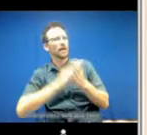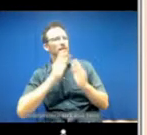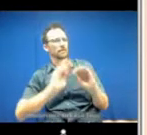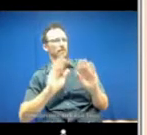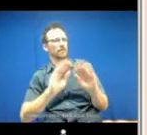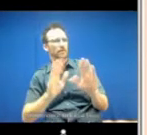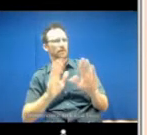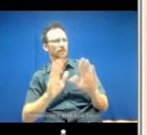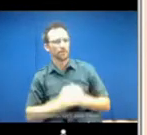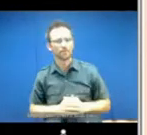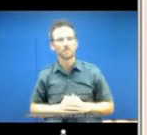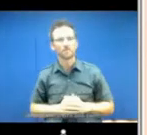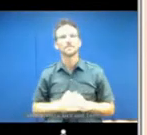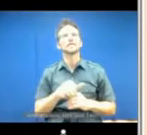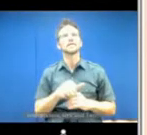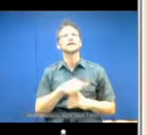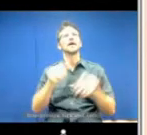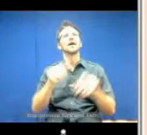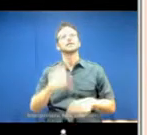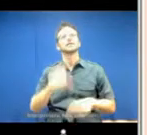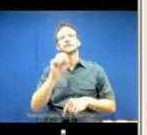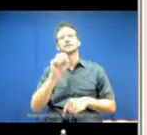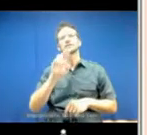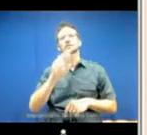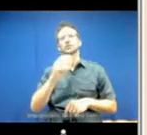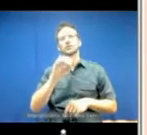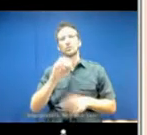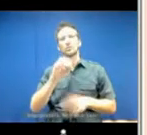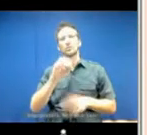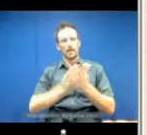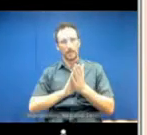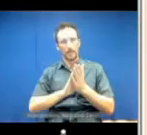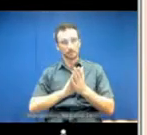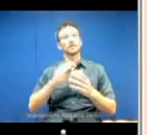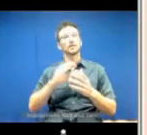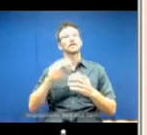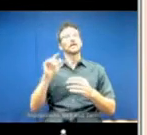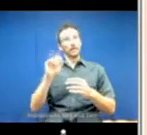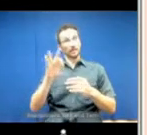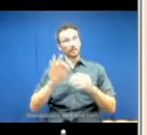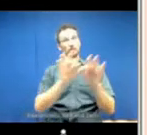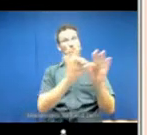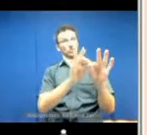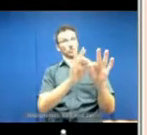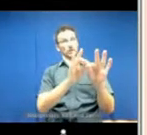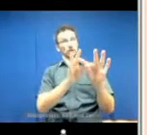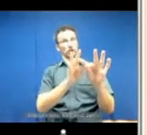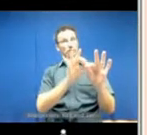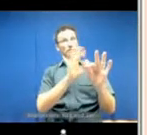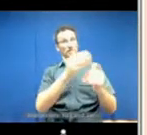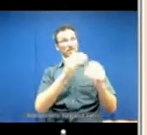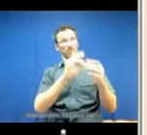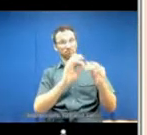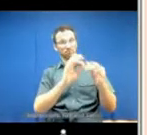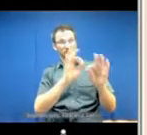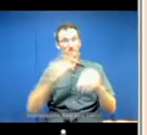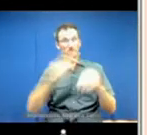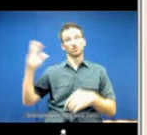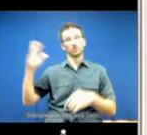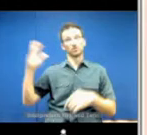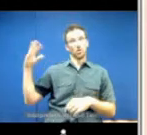Sergio has asked, can the recording of the interpretation be challenged? And so who would check the